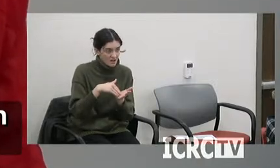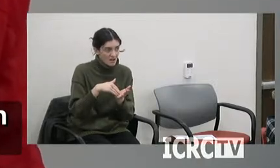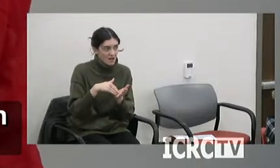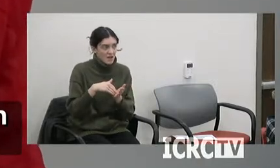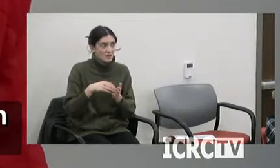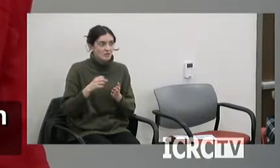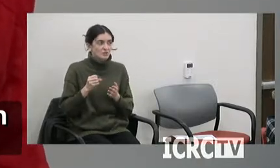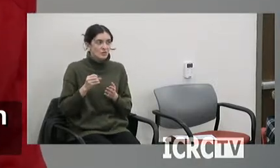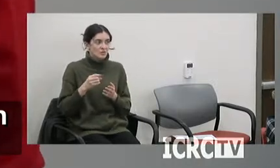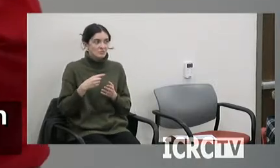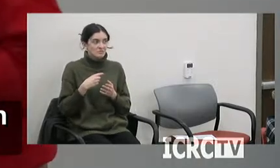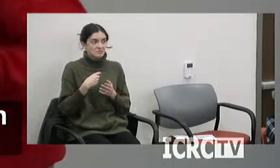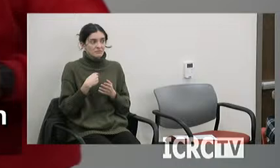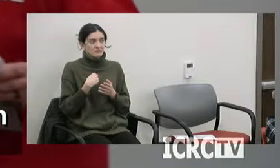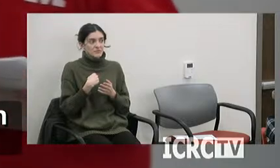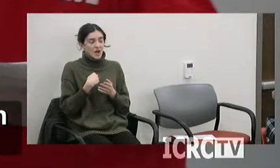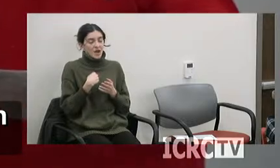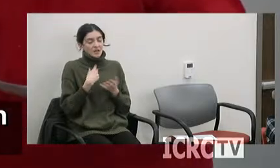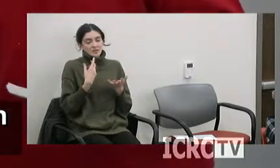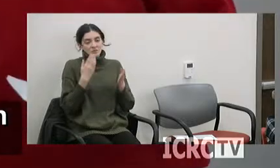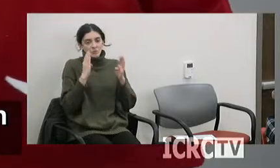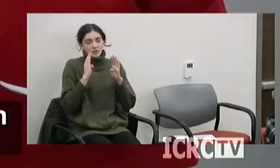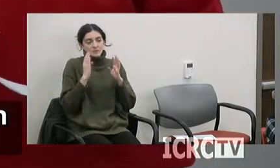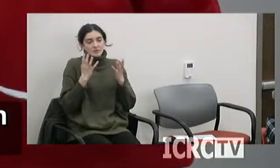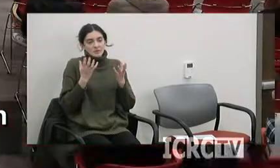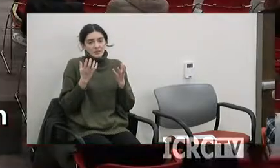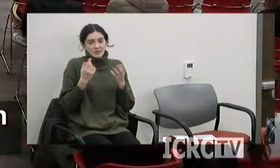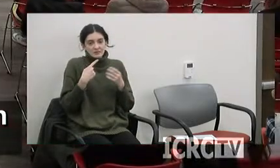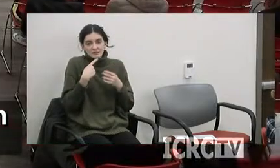building. That's my honest answer. Thank you.